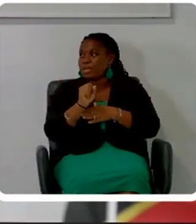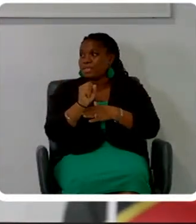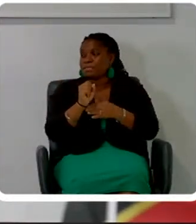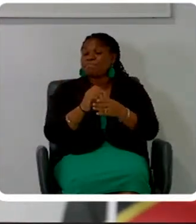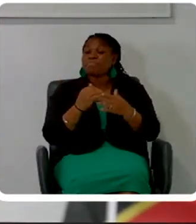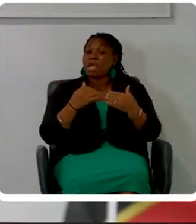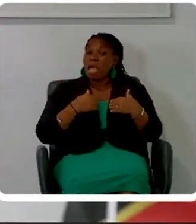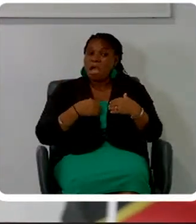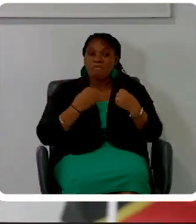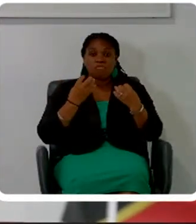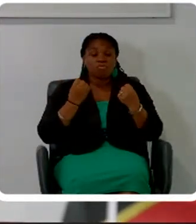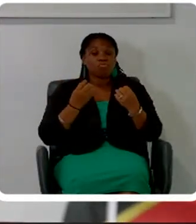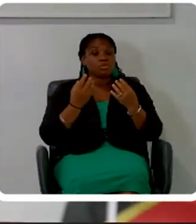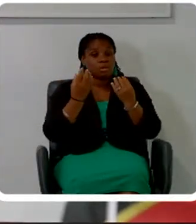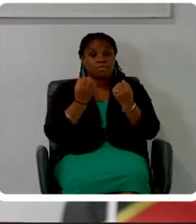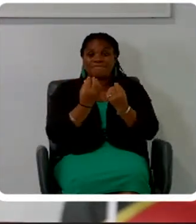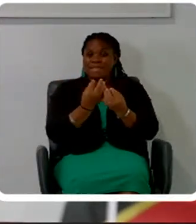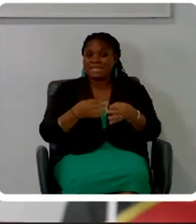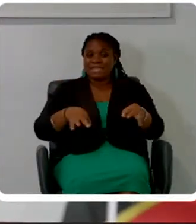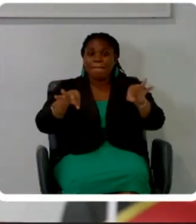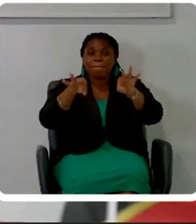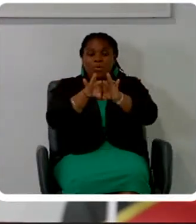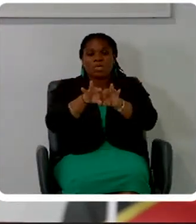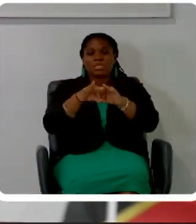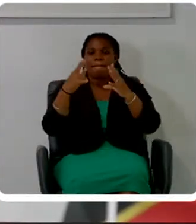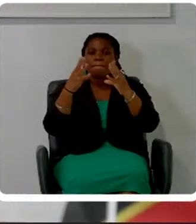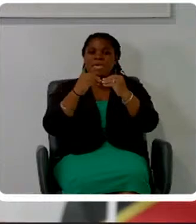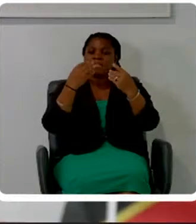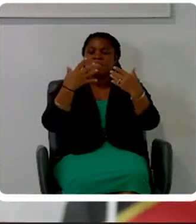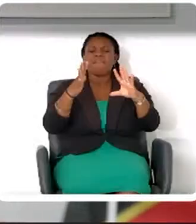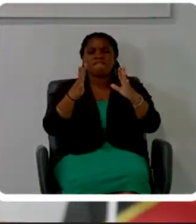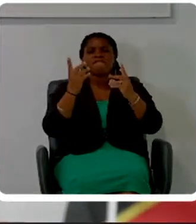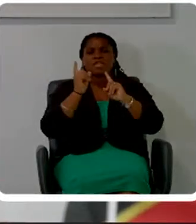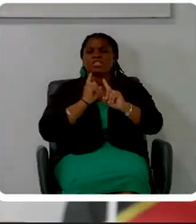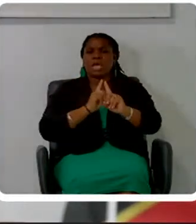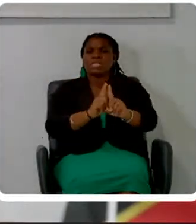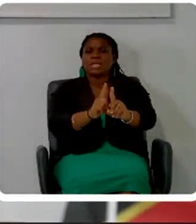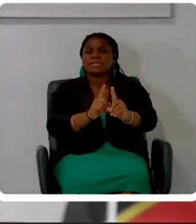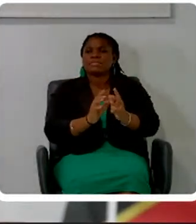very significant meetings that I engaged in.